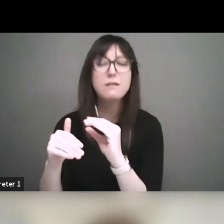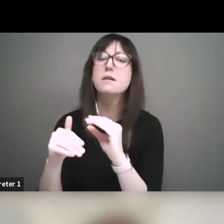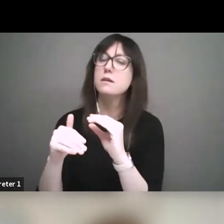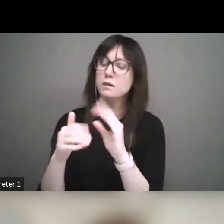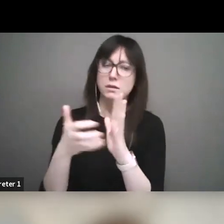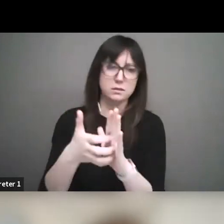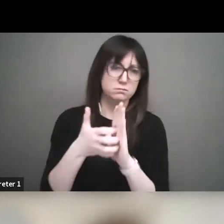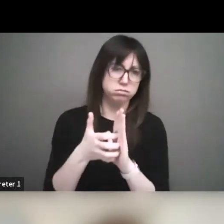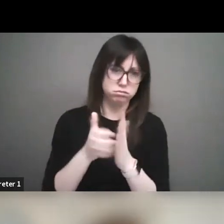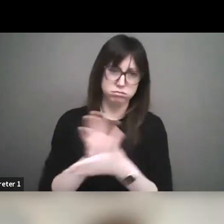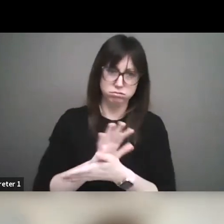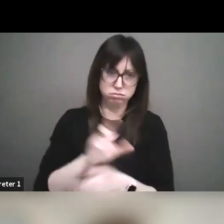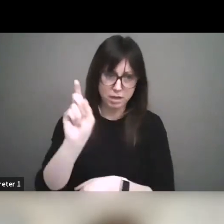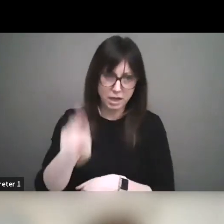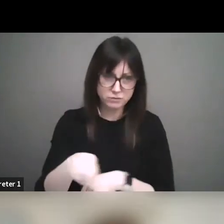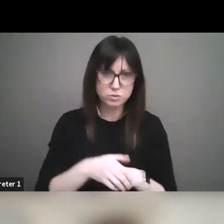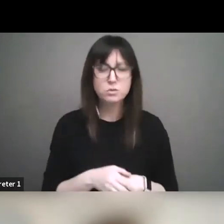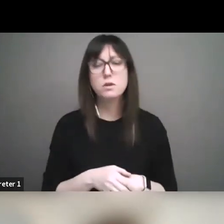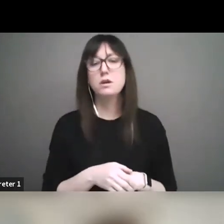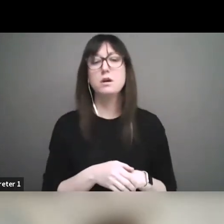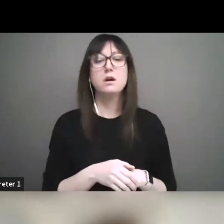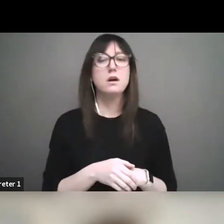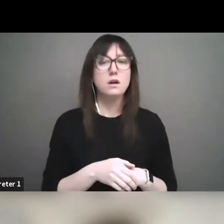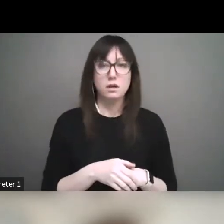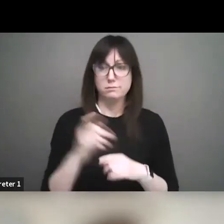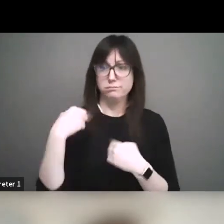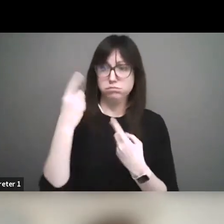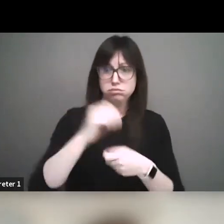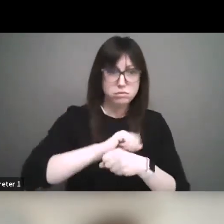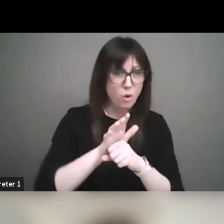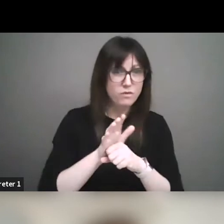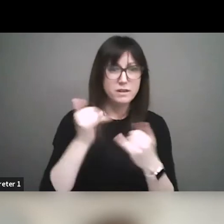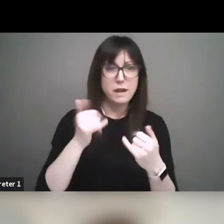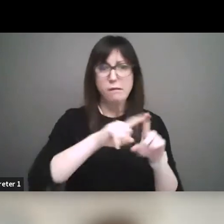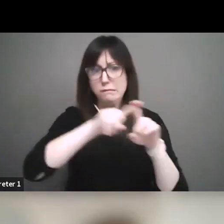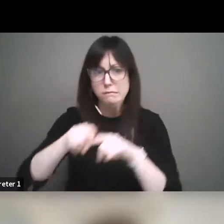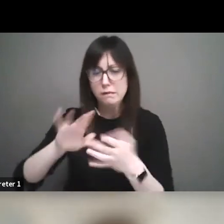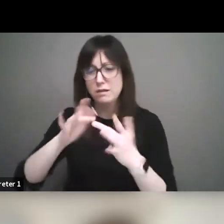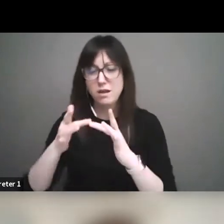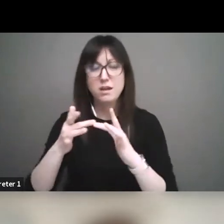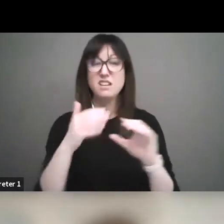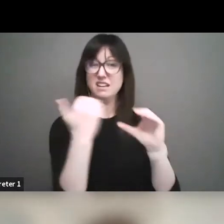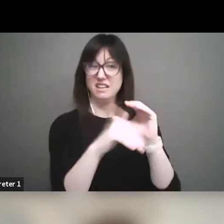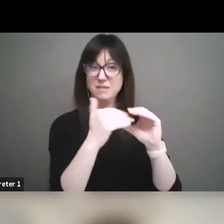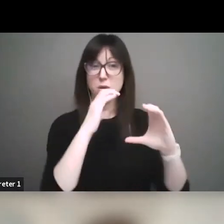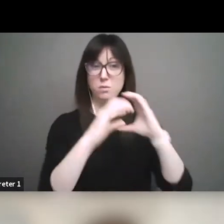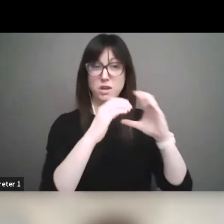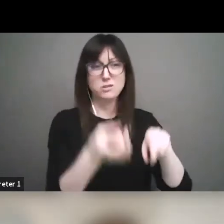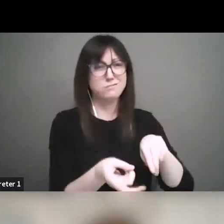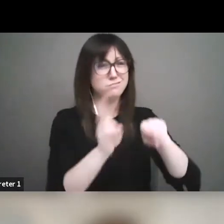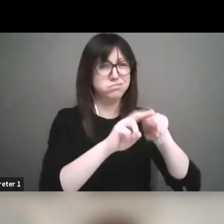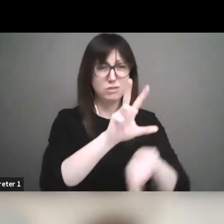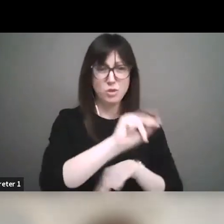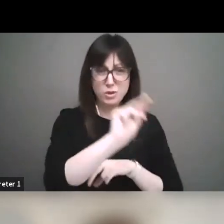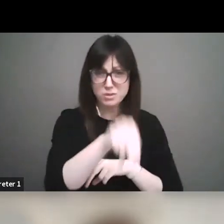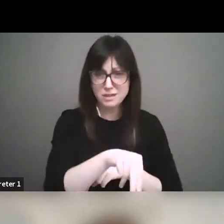crucial. A quick stat, video since COVID and a remote world, email has actually gone up by 30%. which is great to